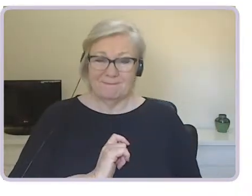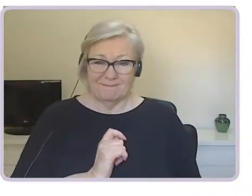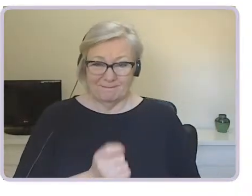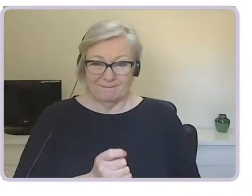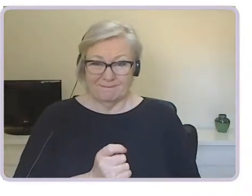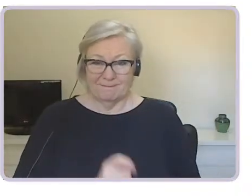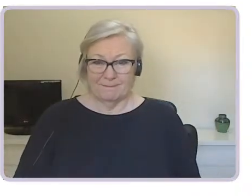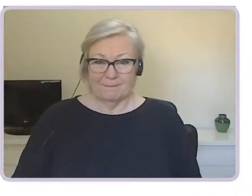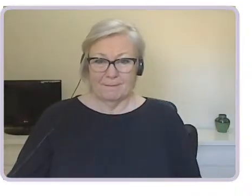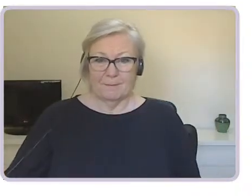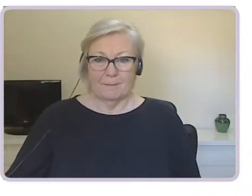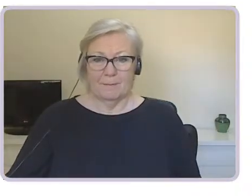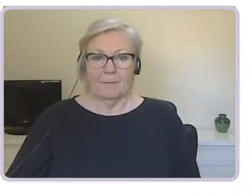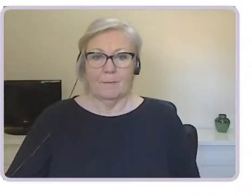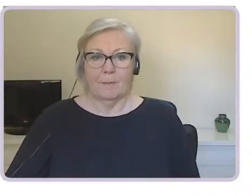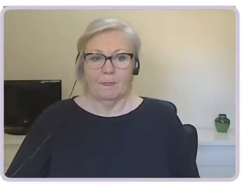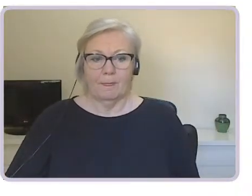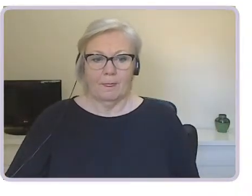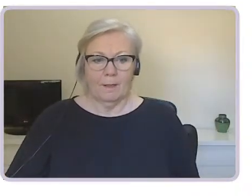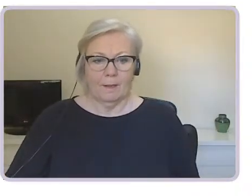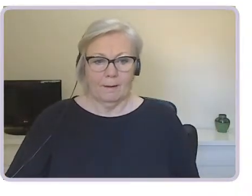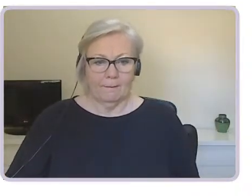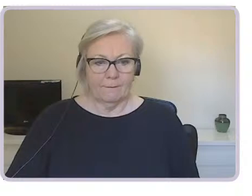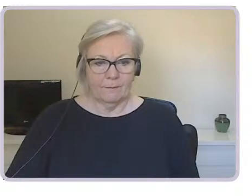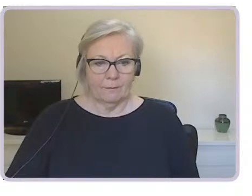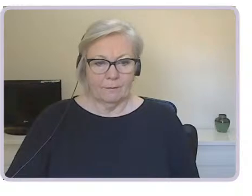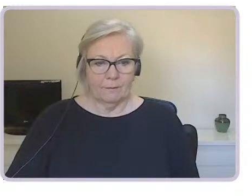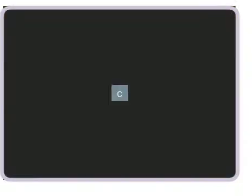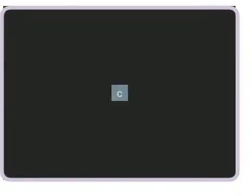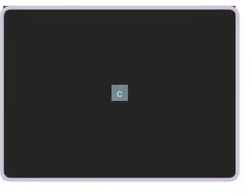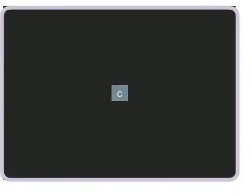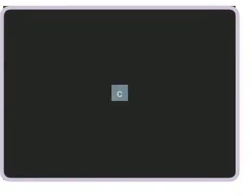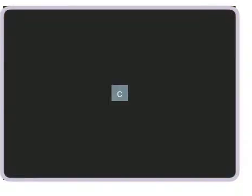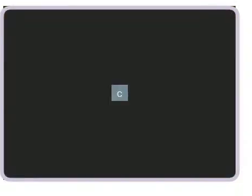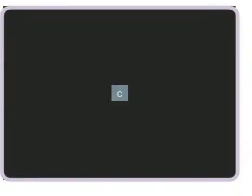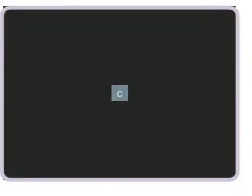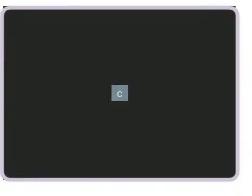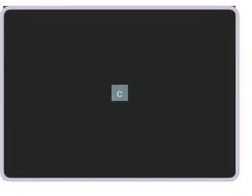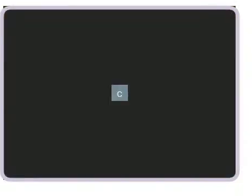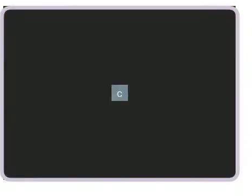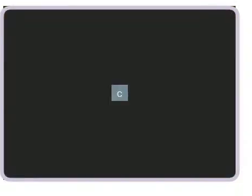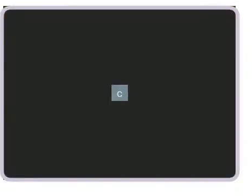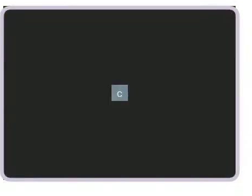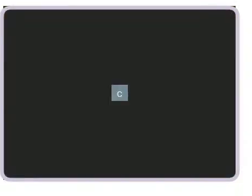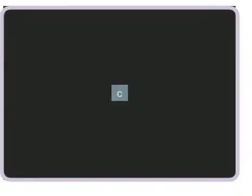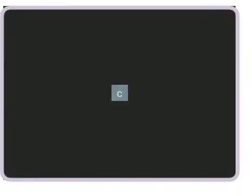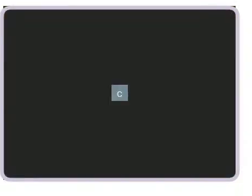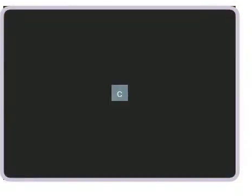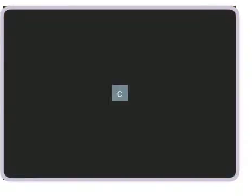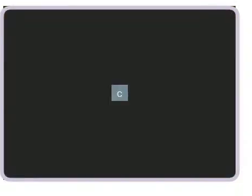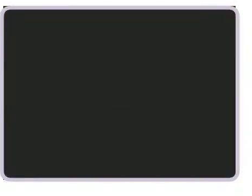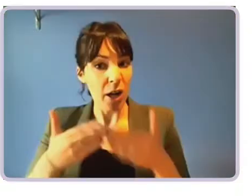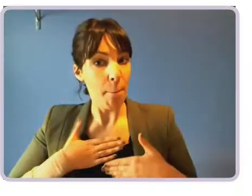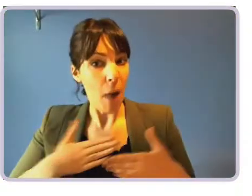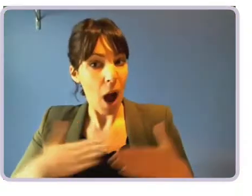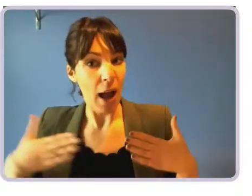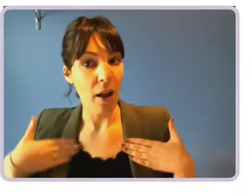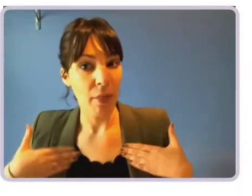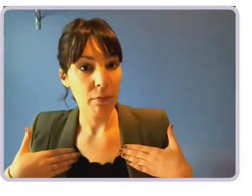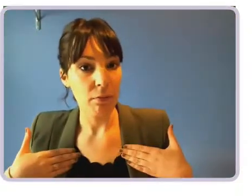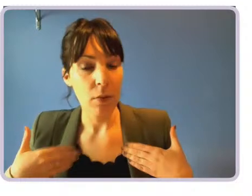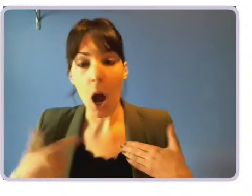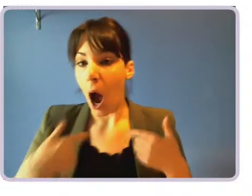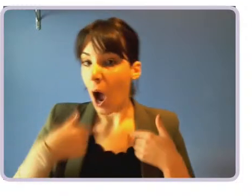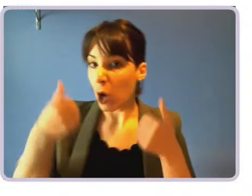social connectedness, how I manage my health. Do I have assistive technology? And how do I manage assistive